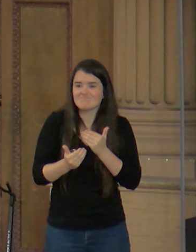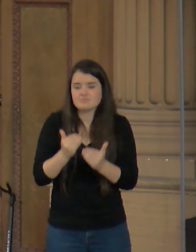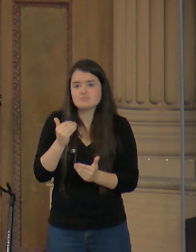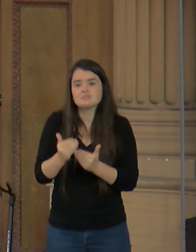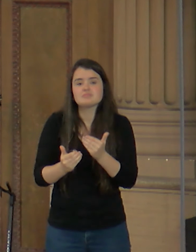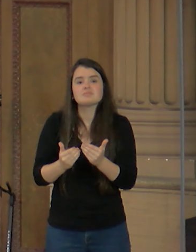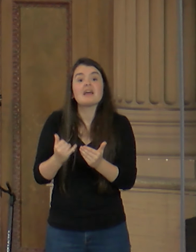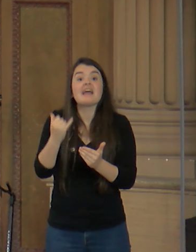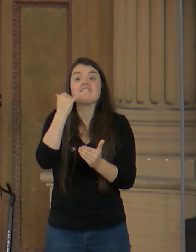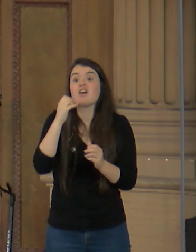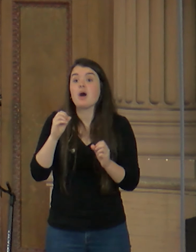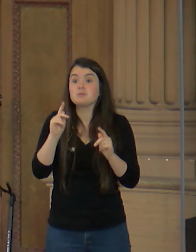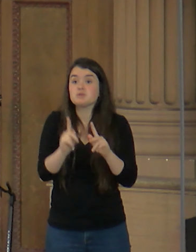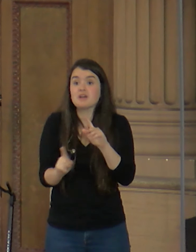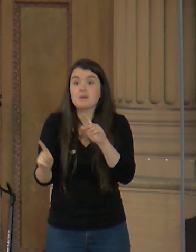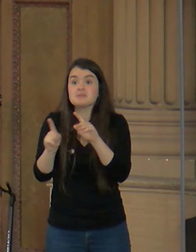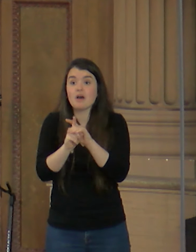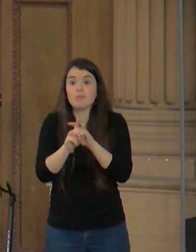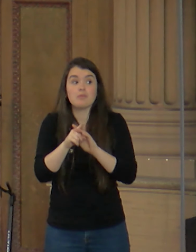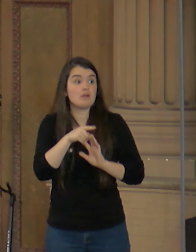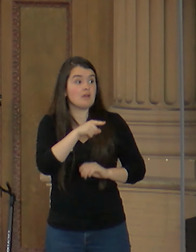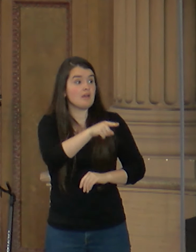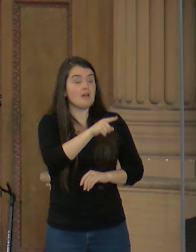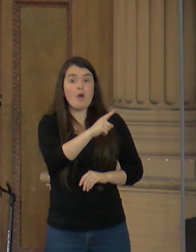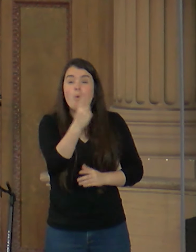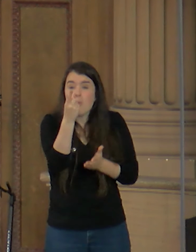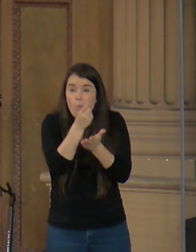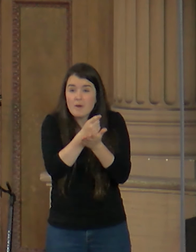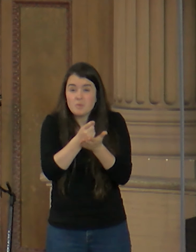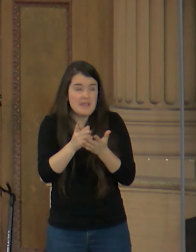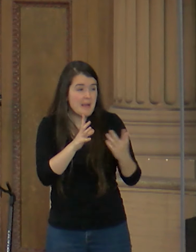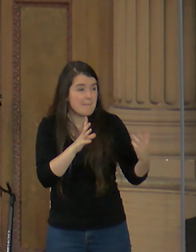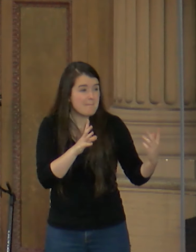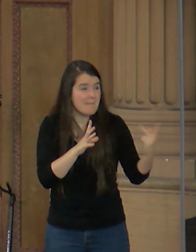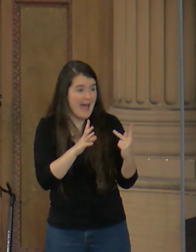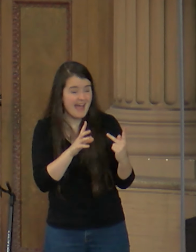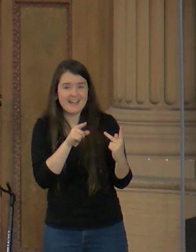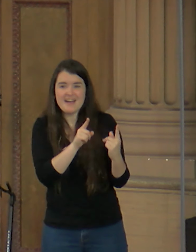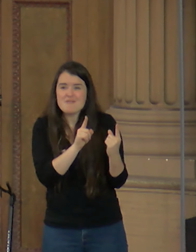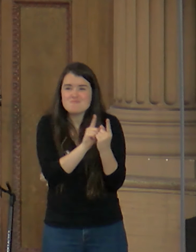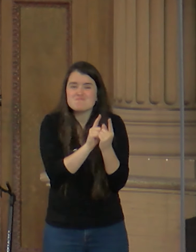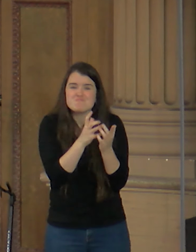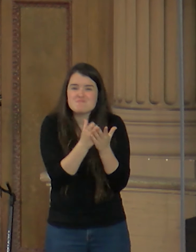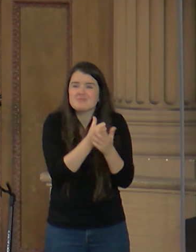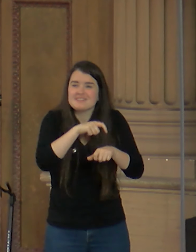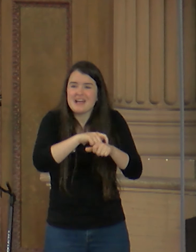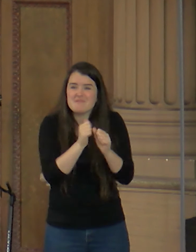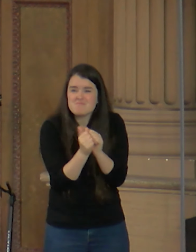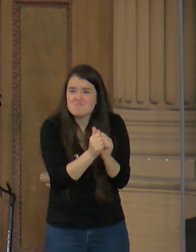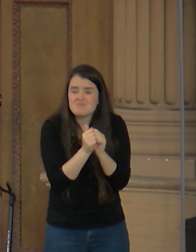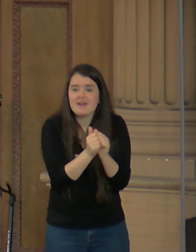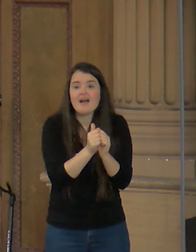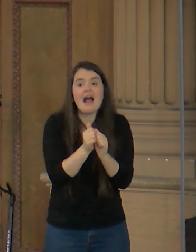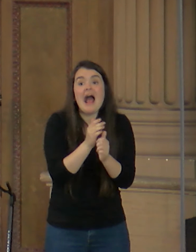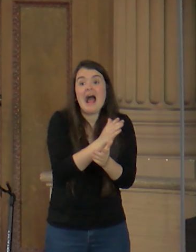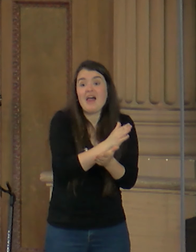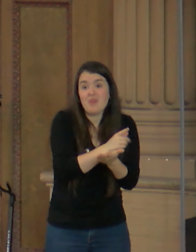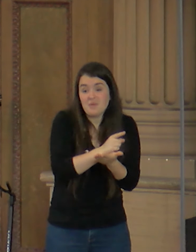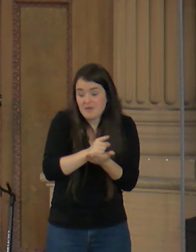opportunity, you can have them back for 1 week. But at the end of that week, you have to lose them